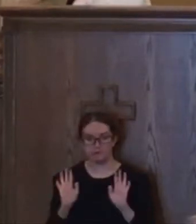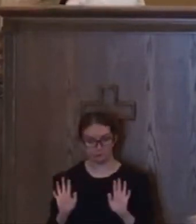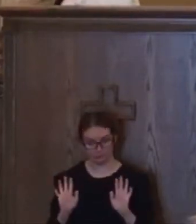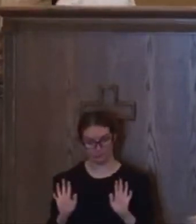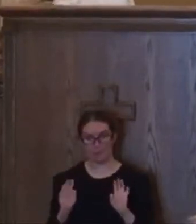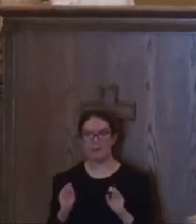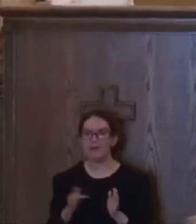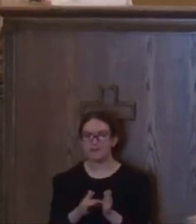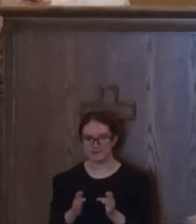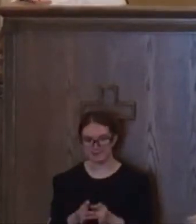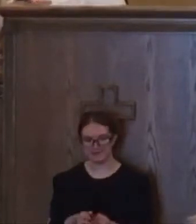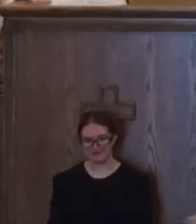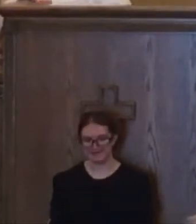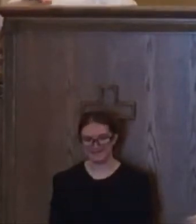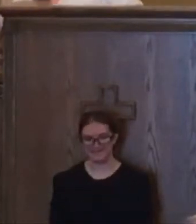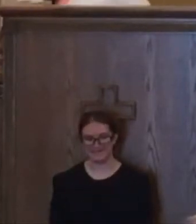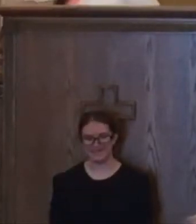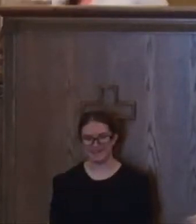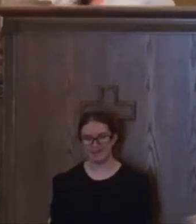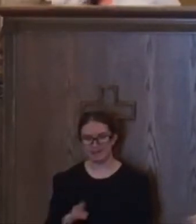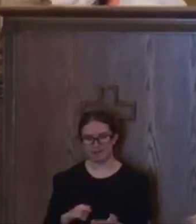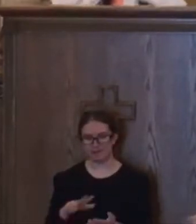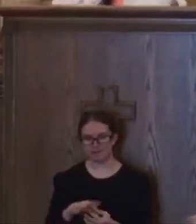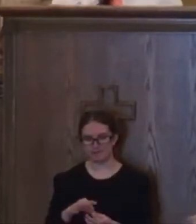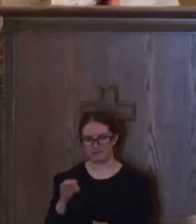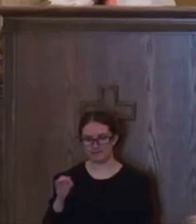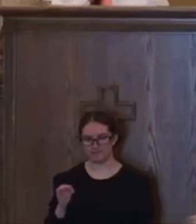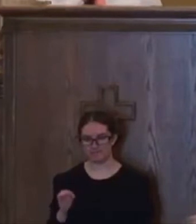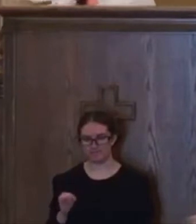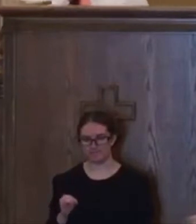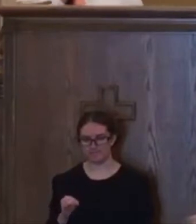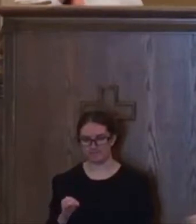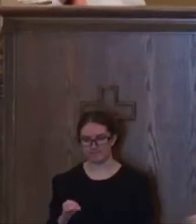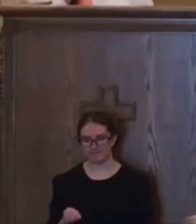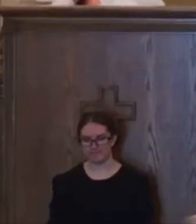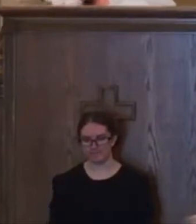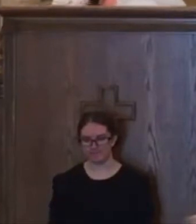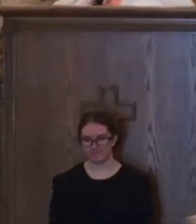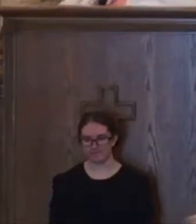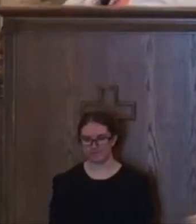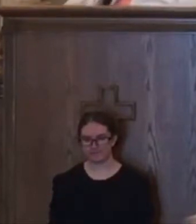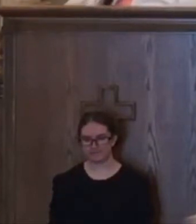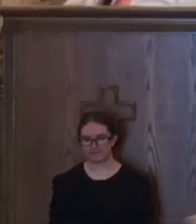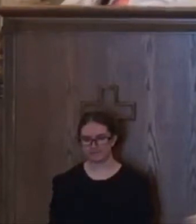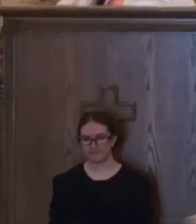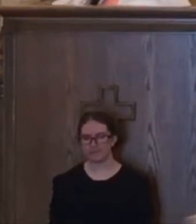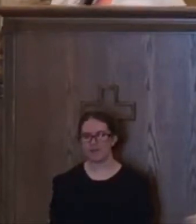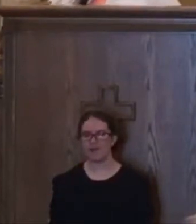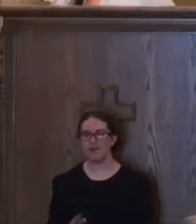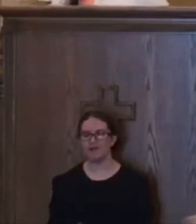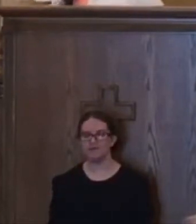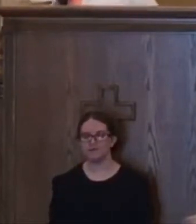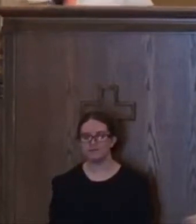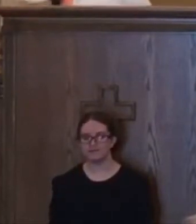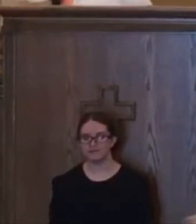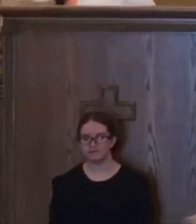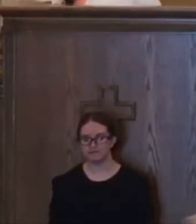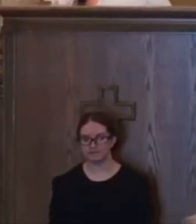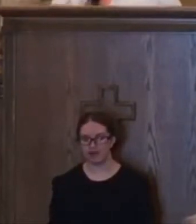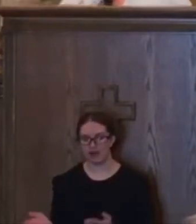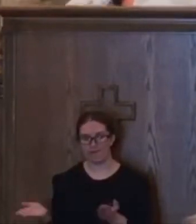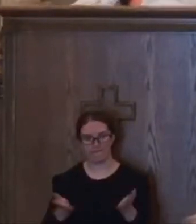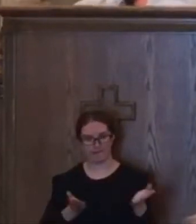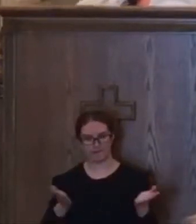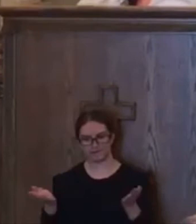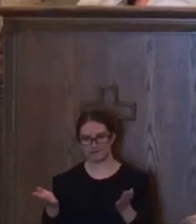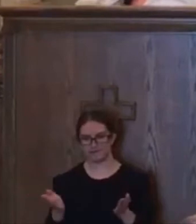Jesus. So the Holy Ghost telling me, just play cool. Man, sure enough, I left that